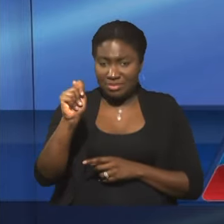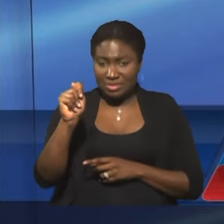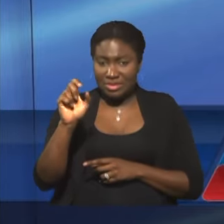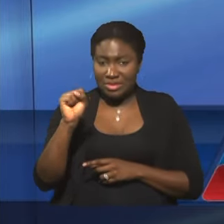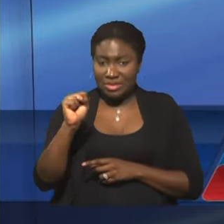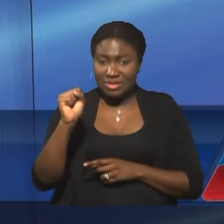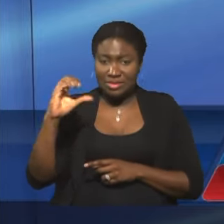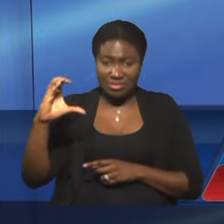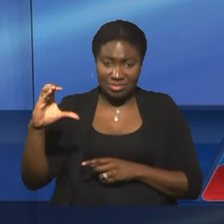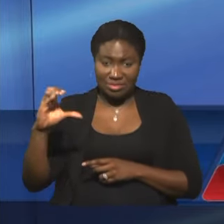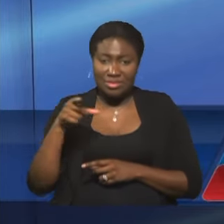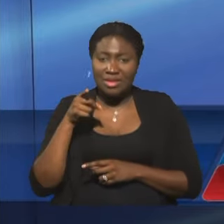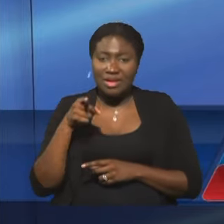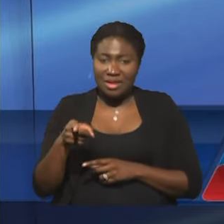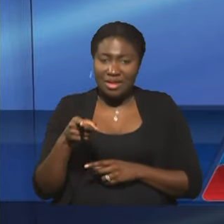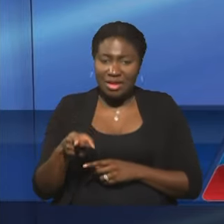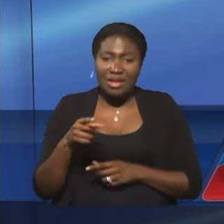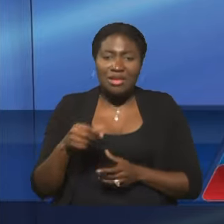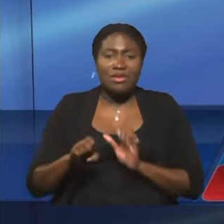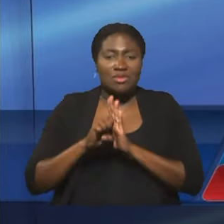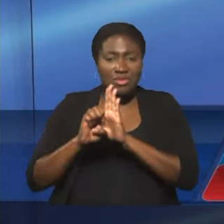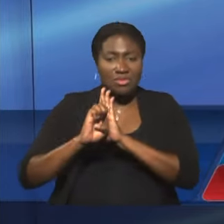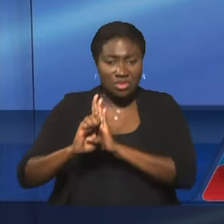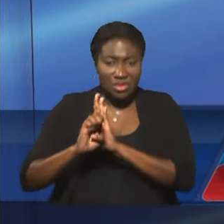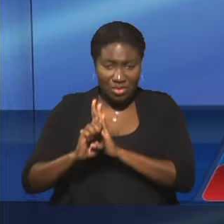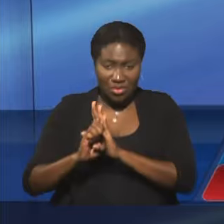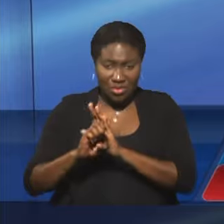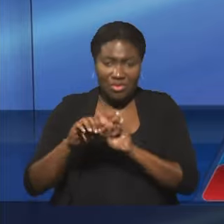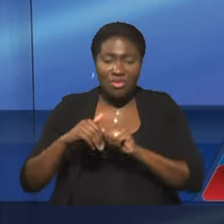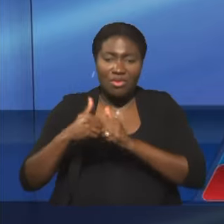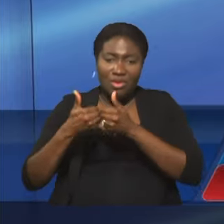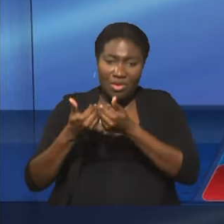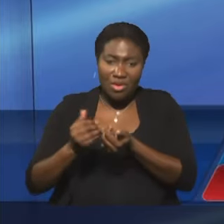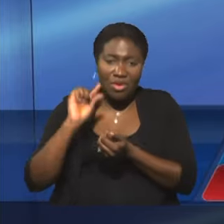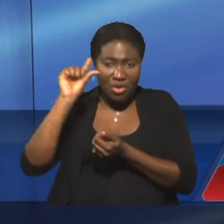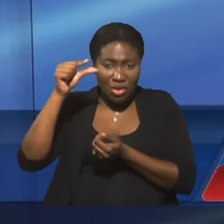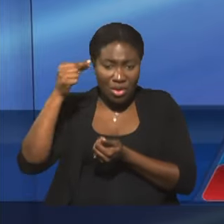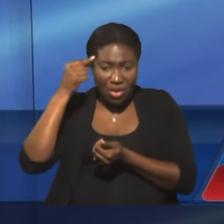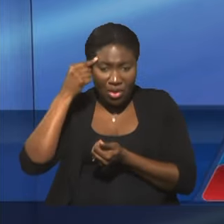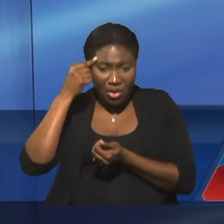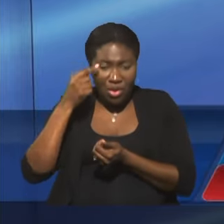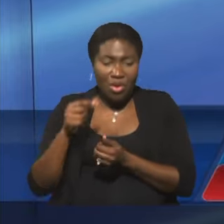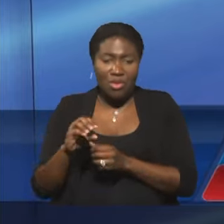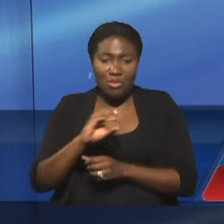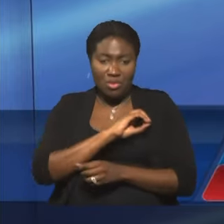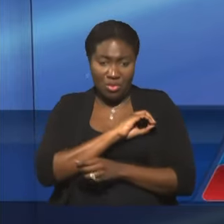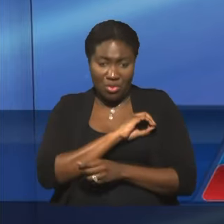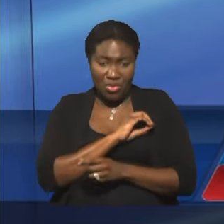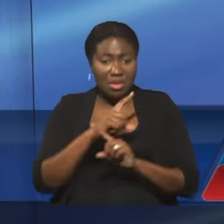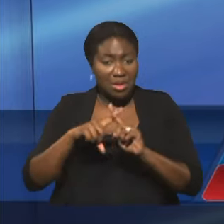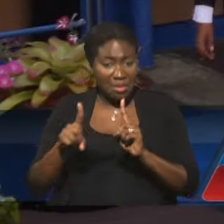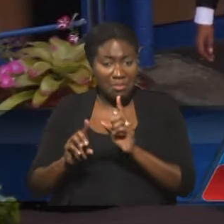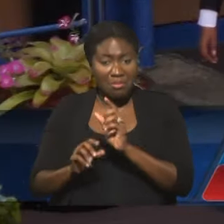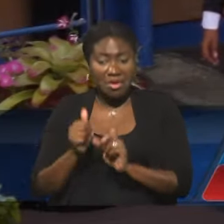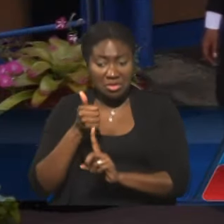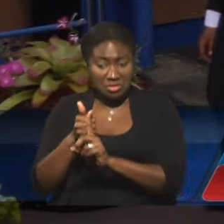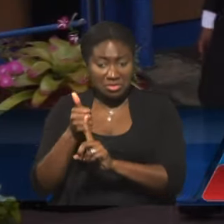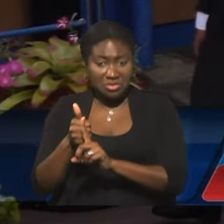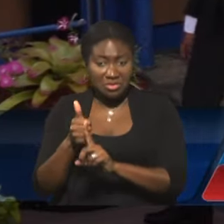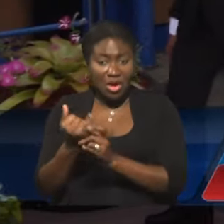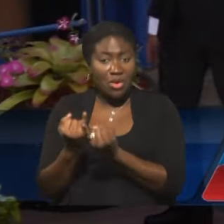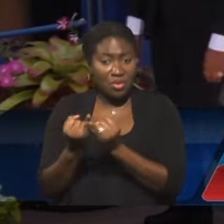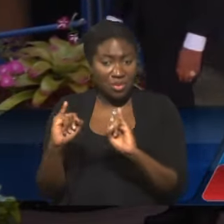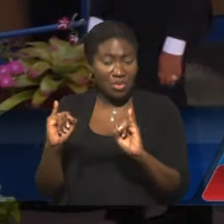Company Limited was described as a prime example of a self-sufficient state-owned enterprise. From its beginnings